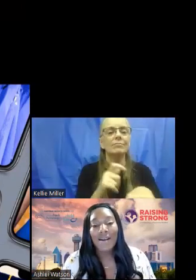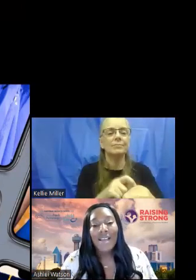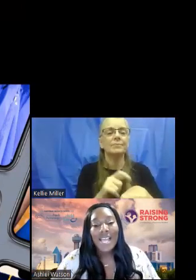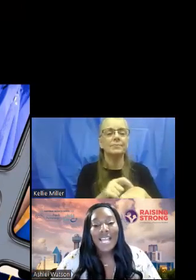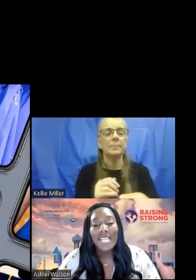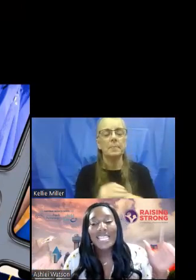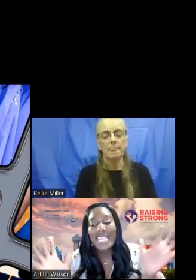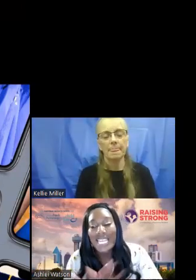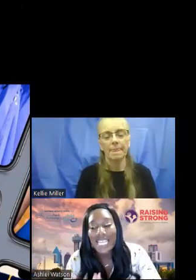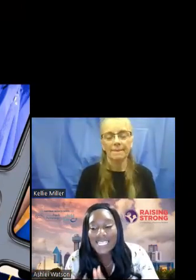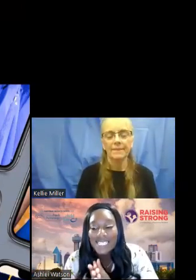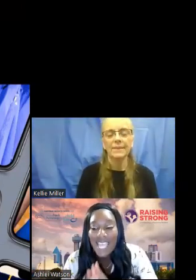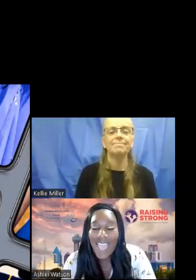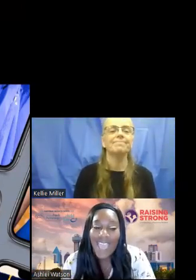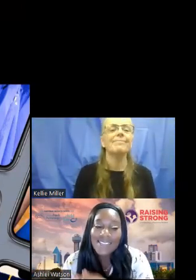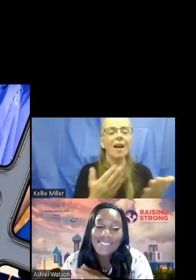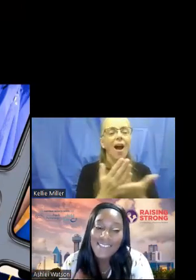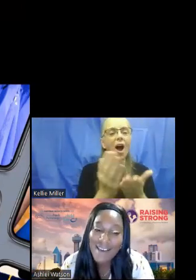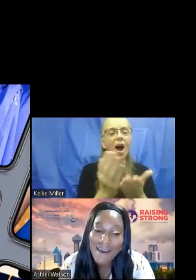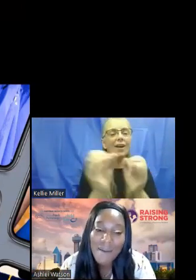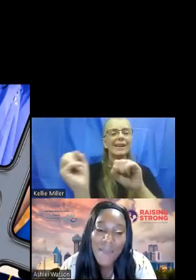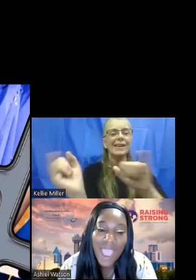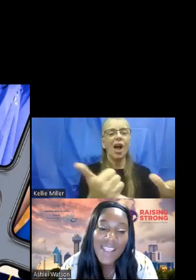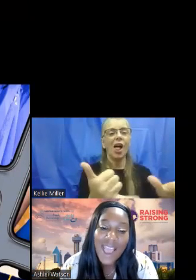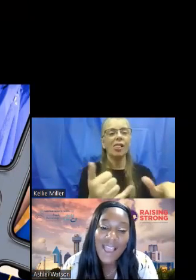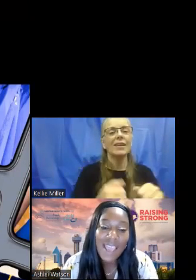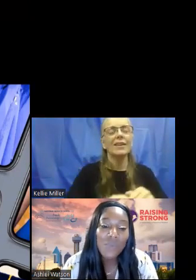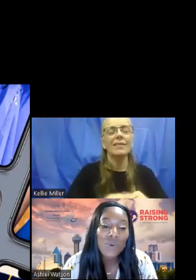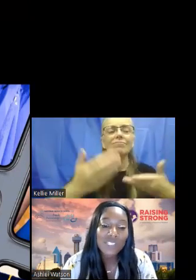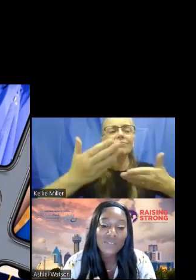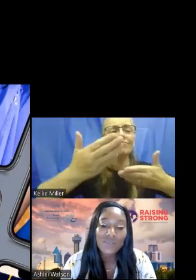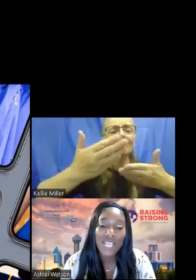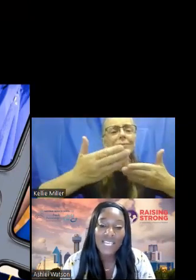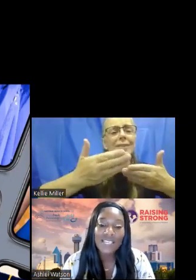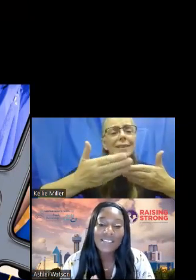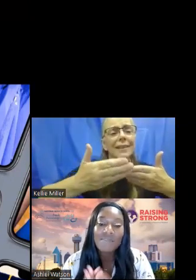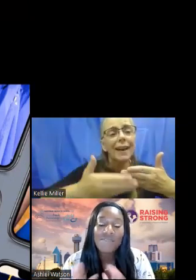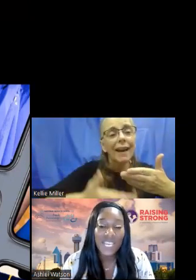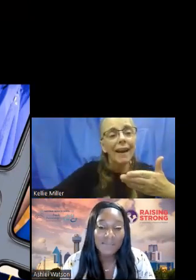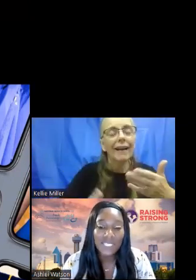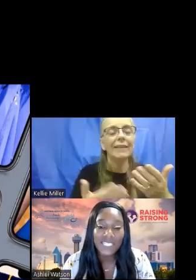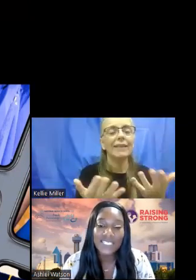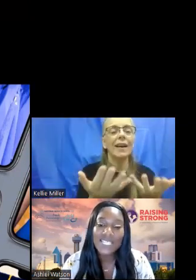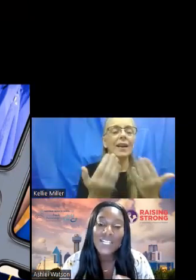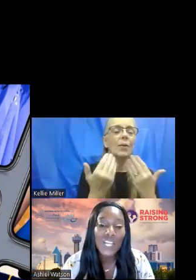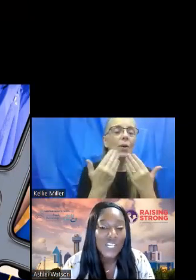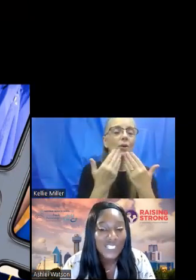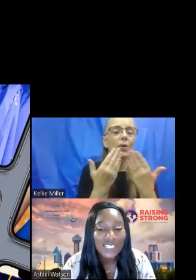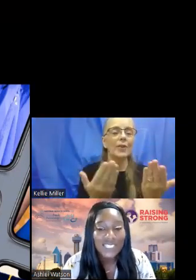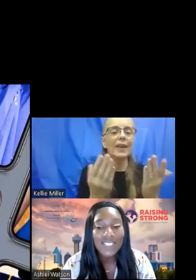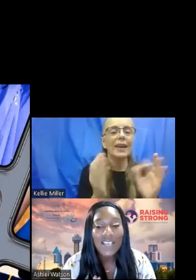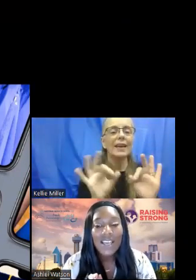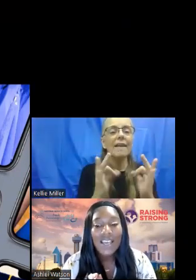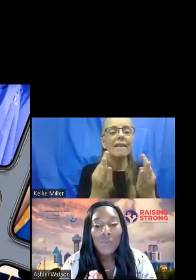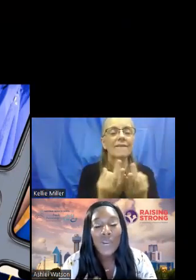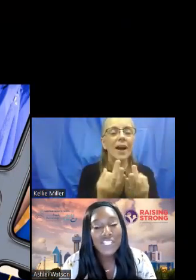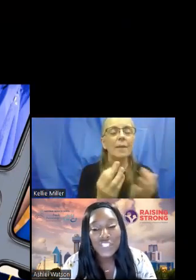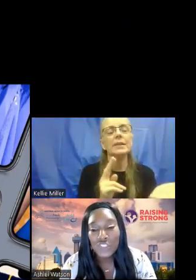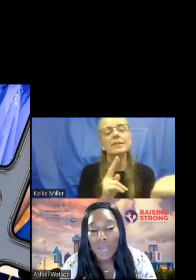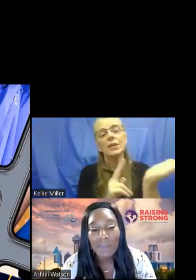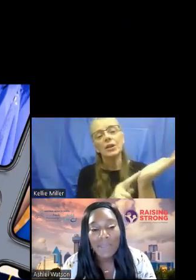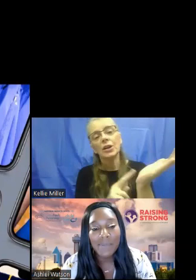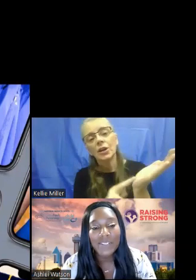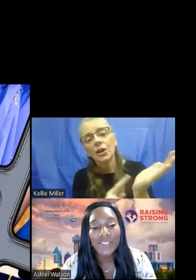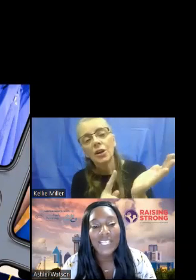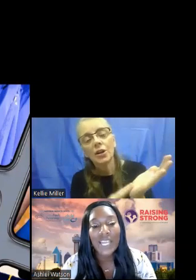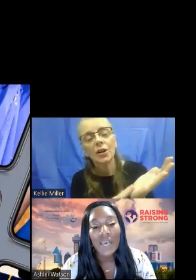y'all. The end has come, and I want to thank families, nurses, Raising